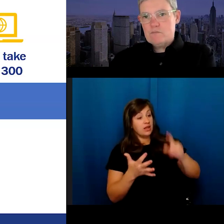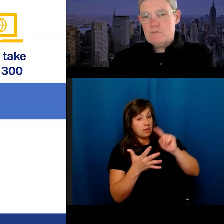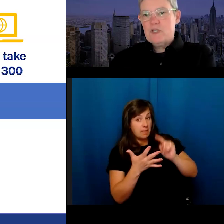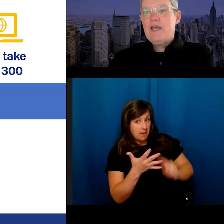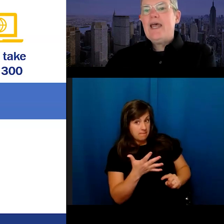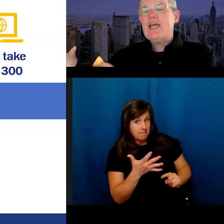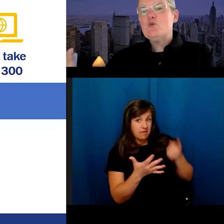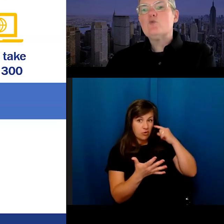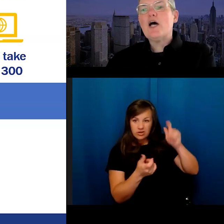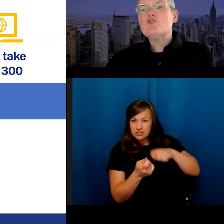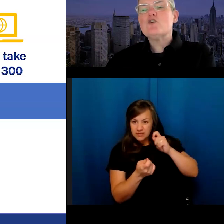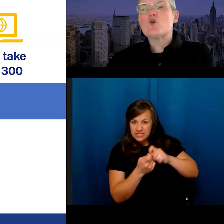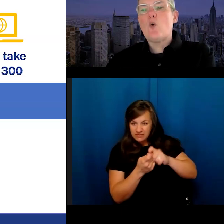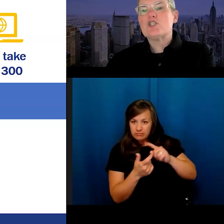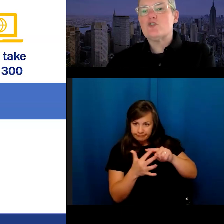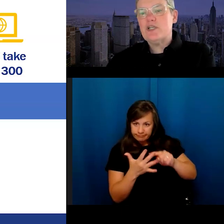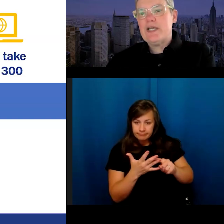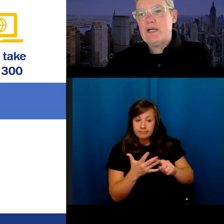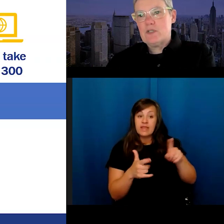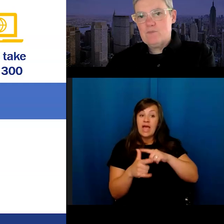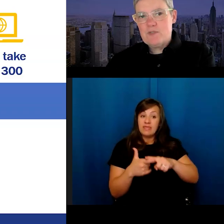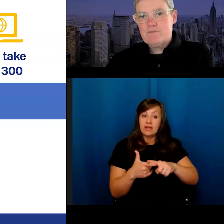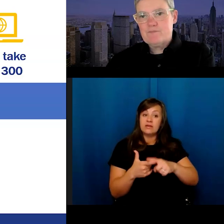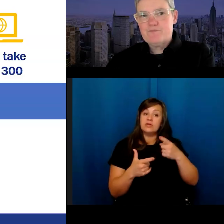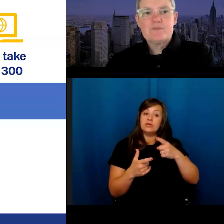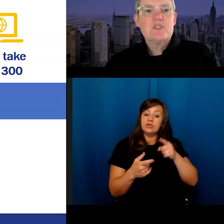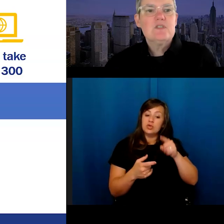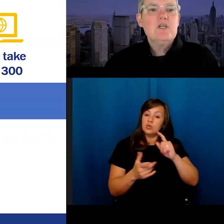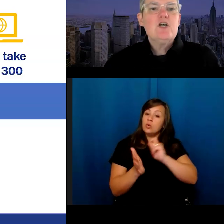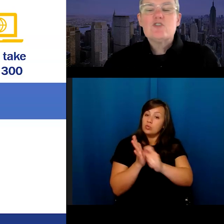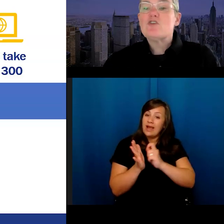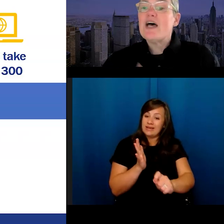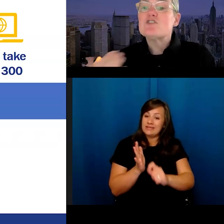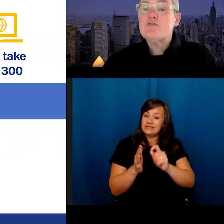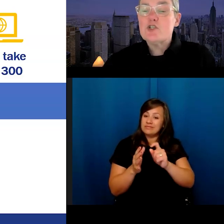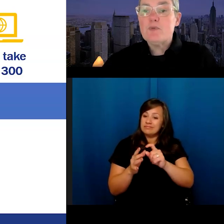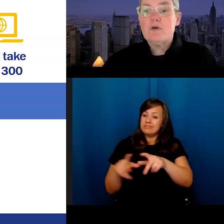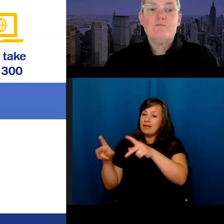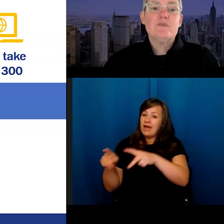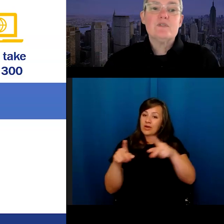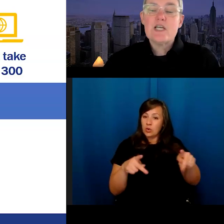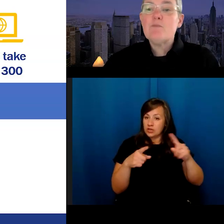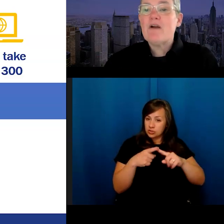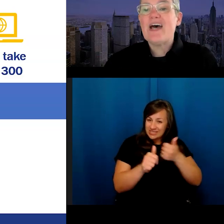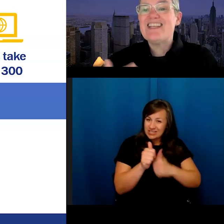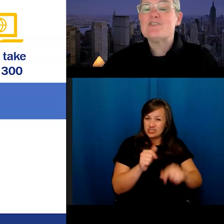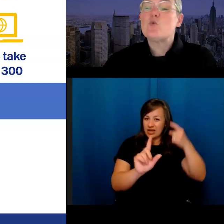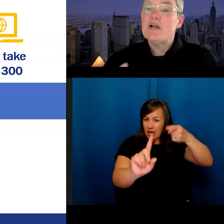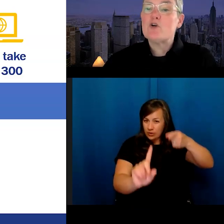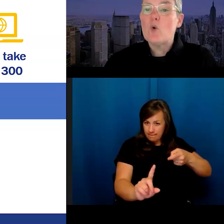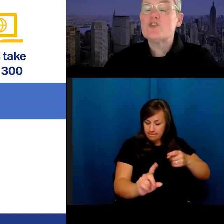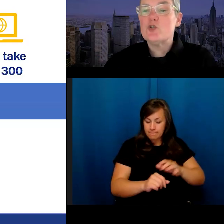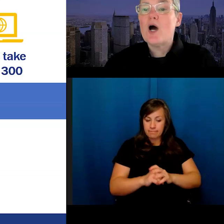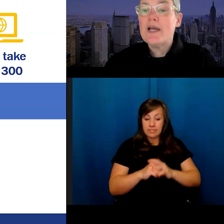course, and you would write to those course learning outcomes. So that's the first part. Second part of that